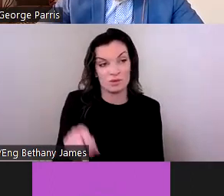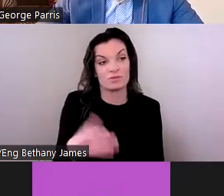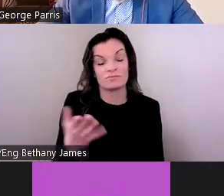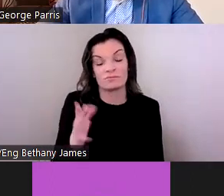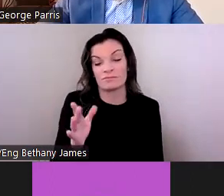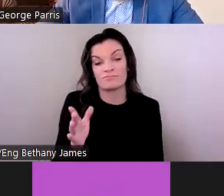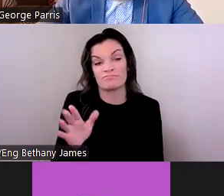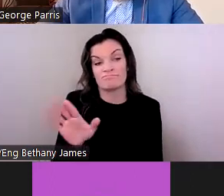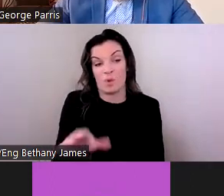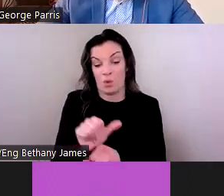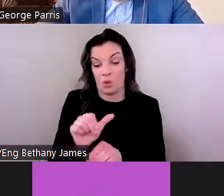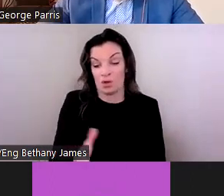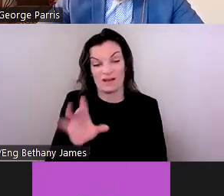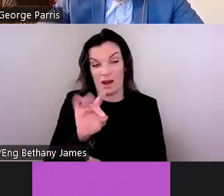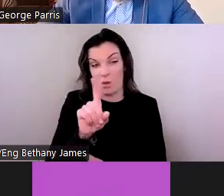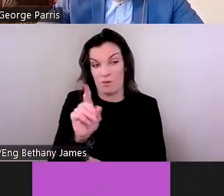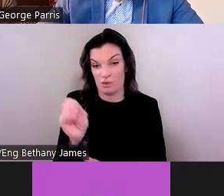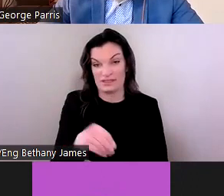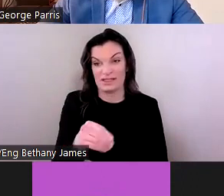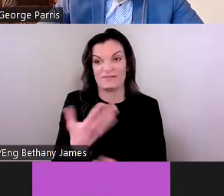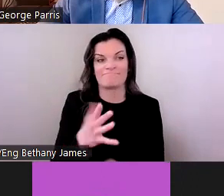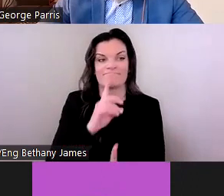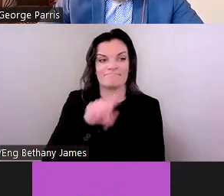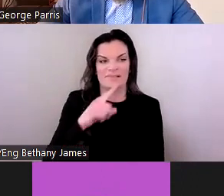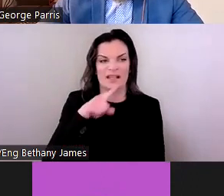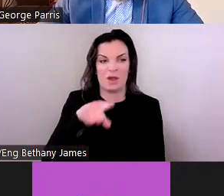that workplace stress affected their mental health.